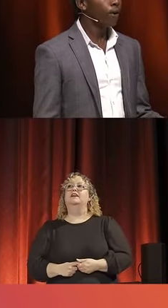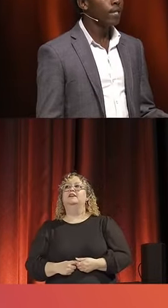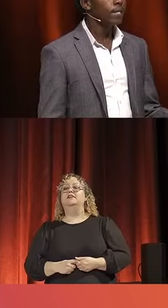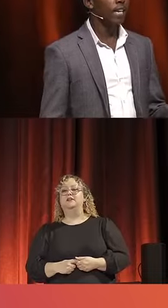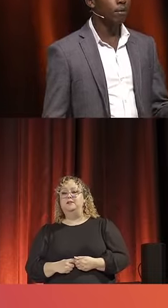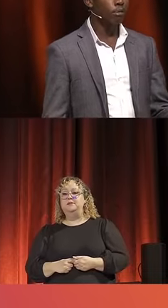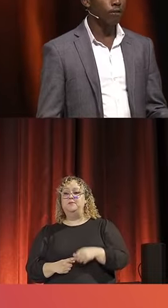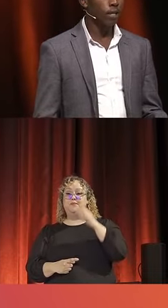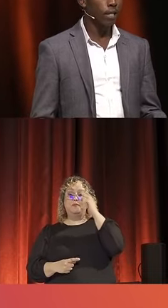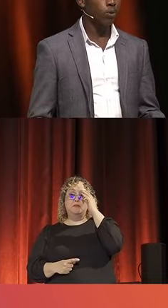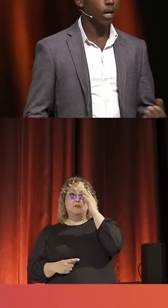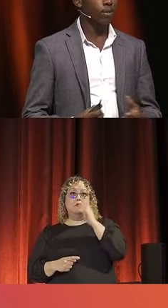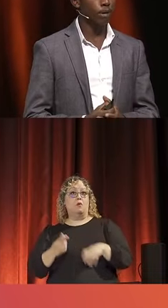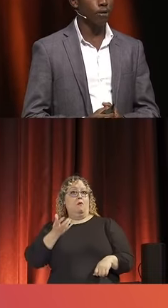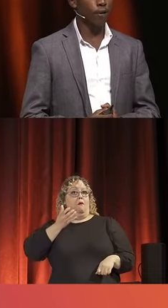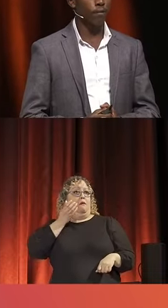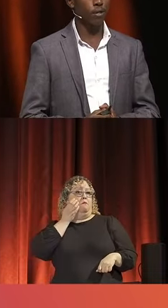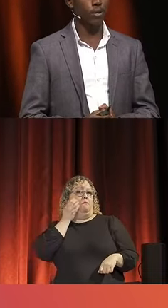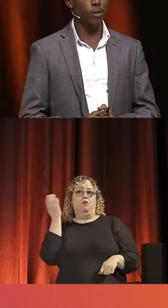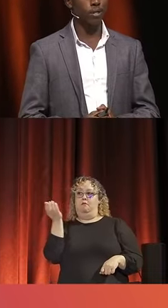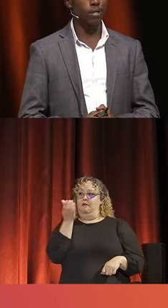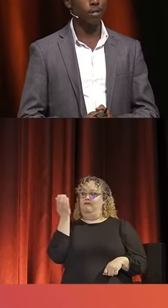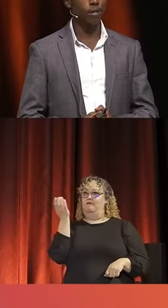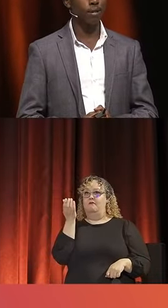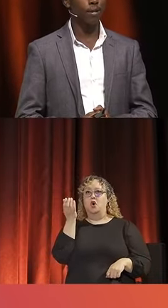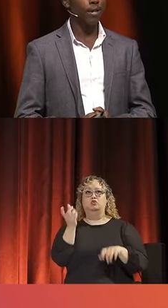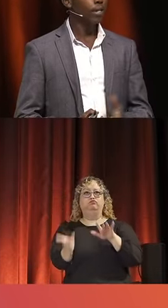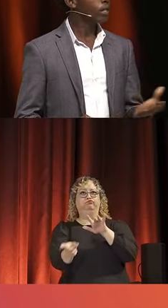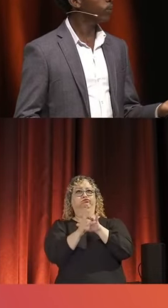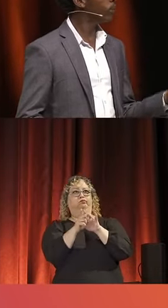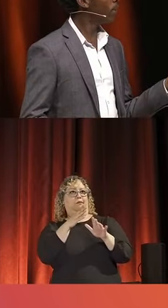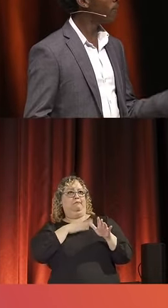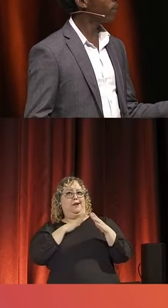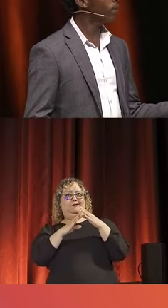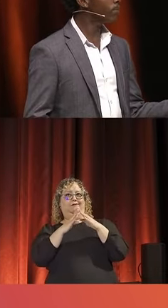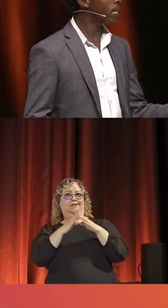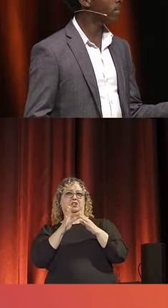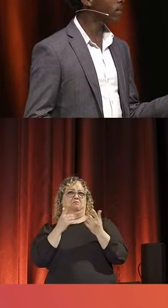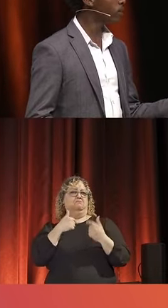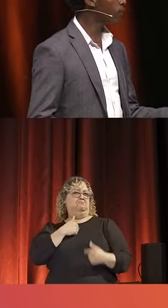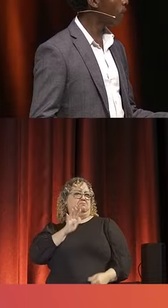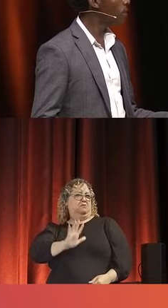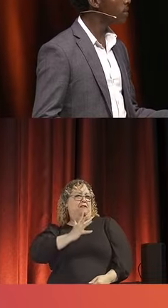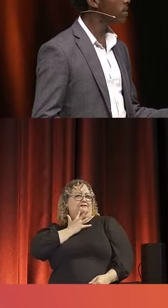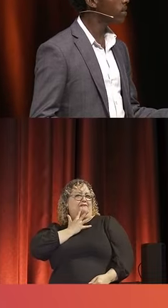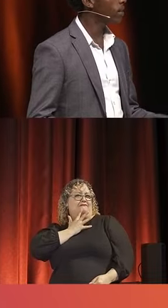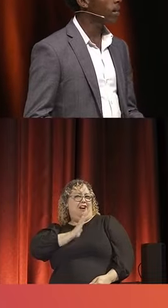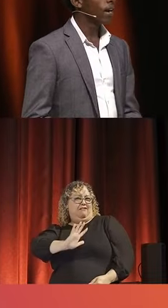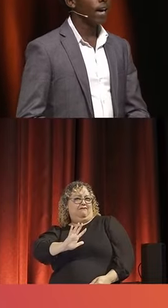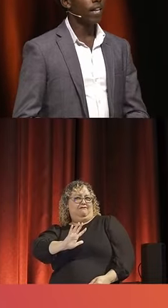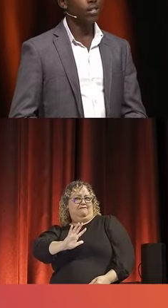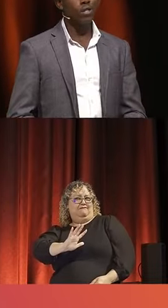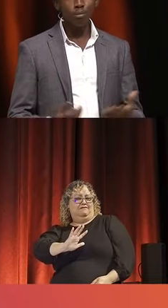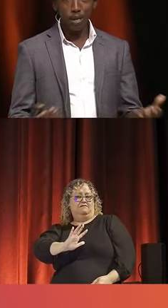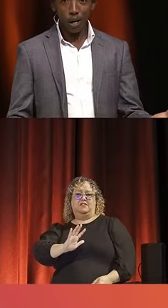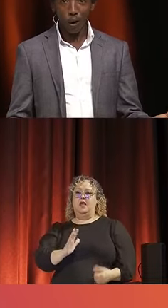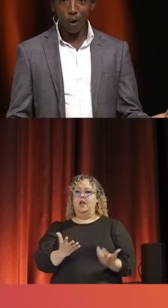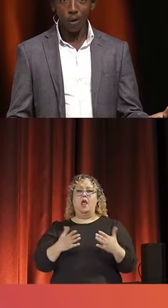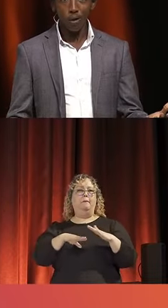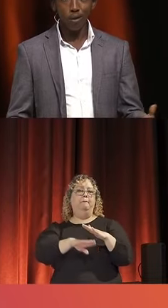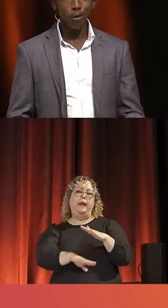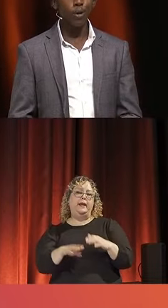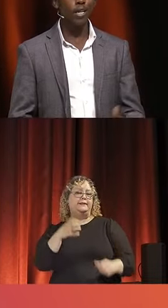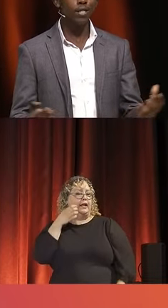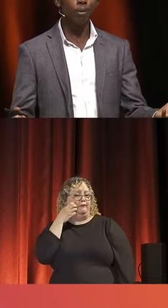Mobile phones came to my village when I was about 5 years old. These were very basic phones, and to make a